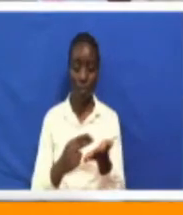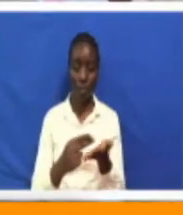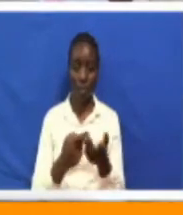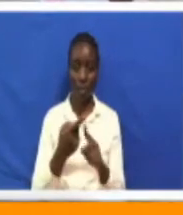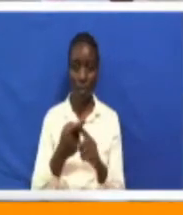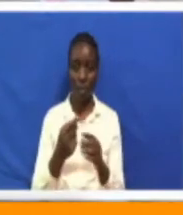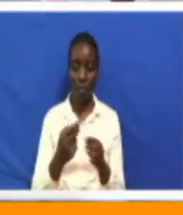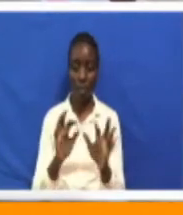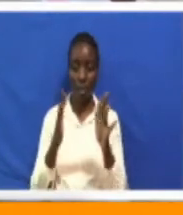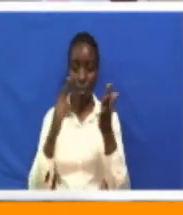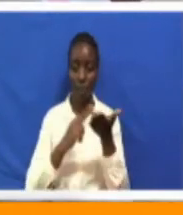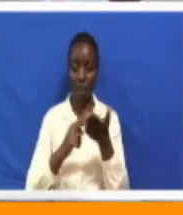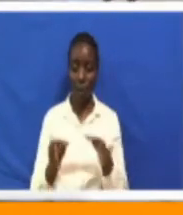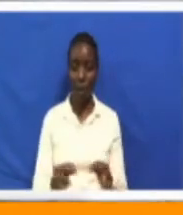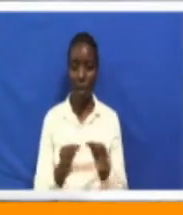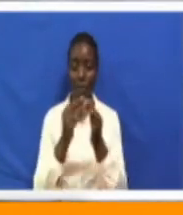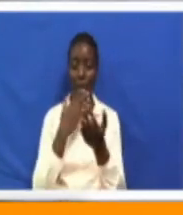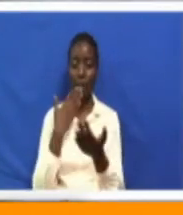foreign